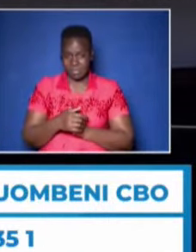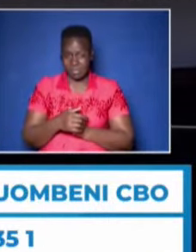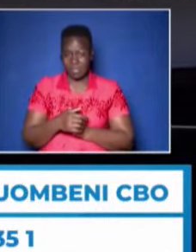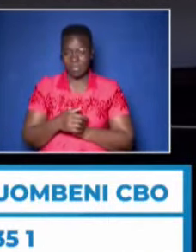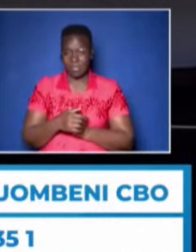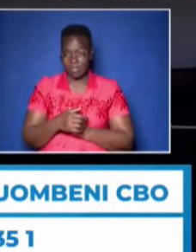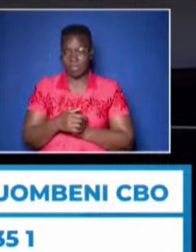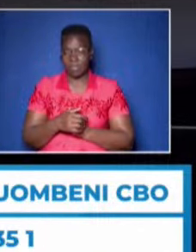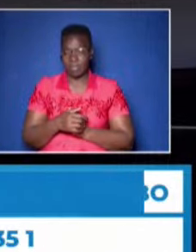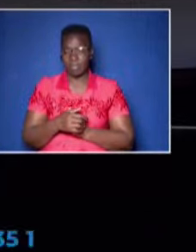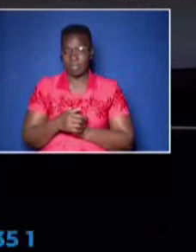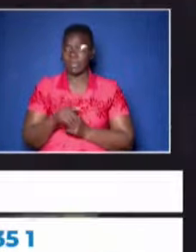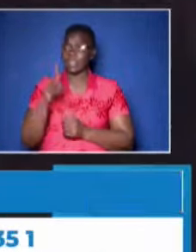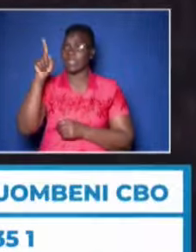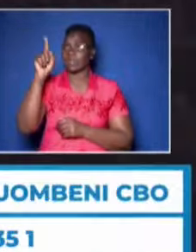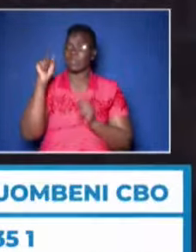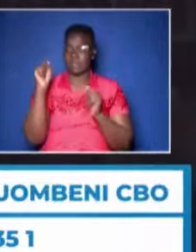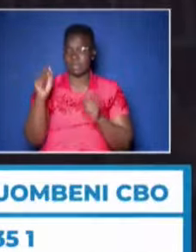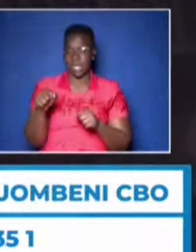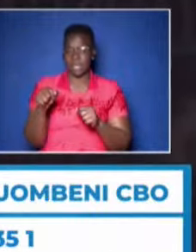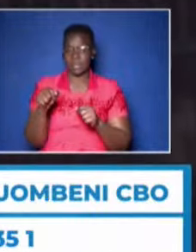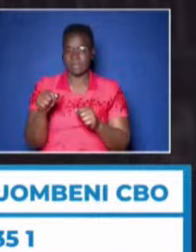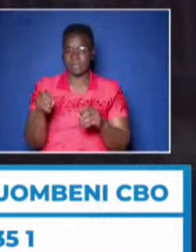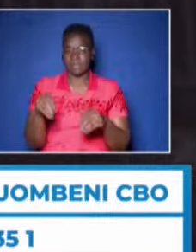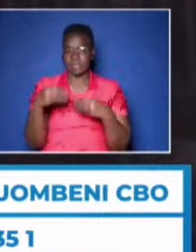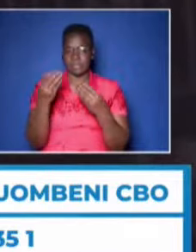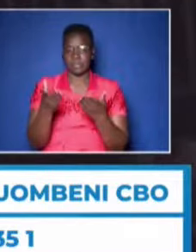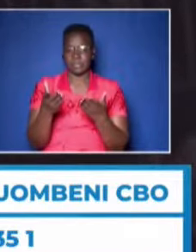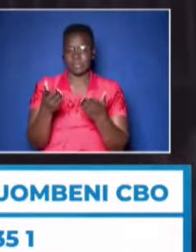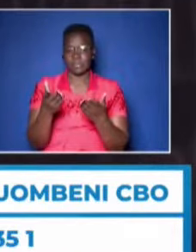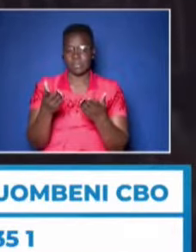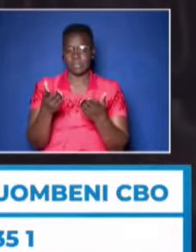hands stand up so I can agree with